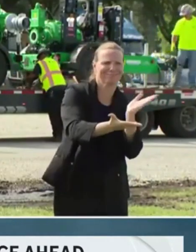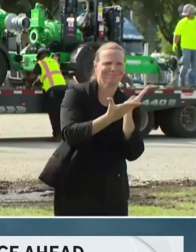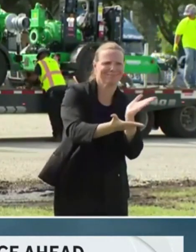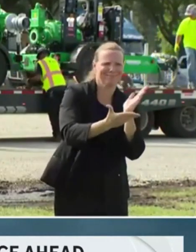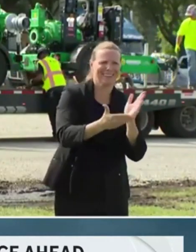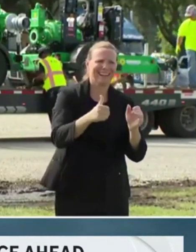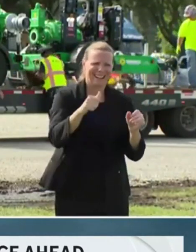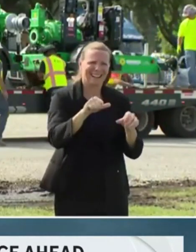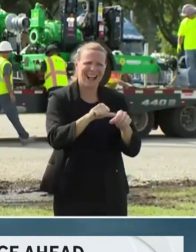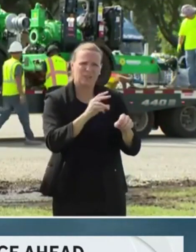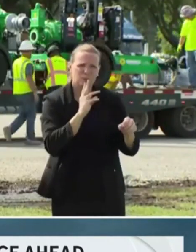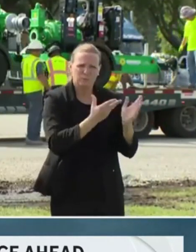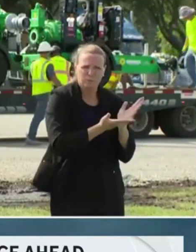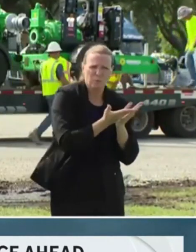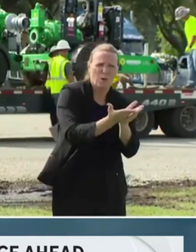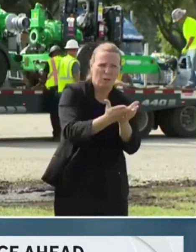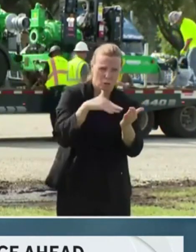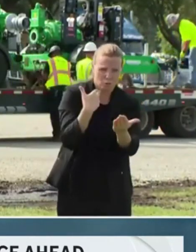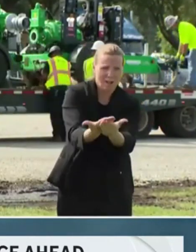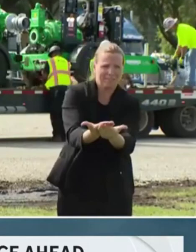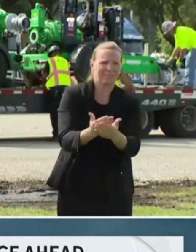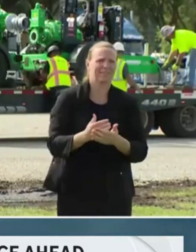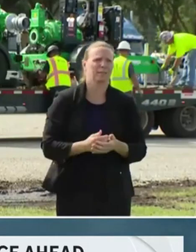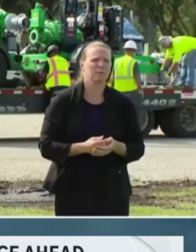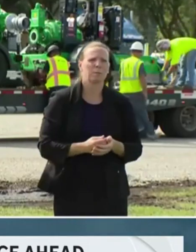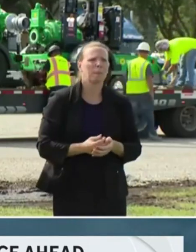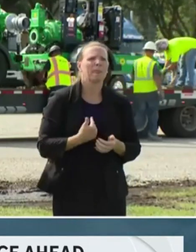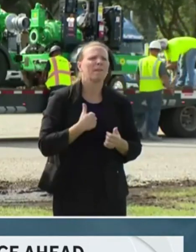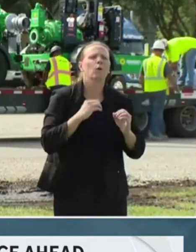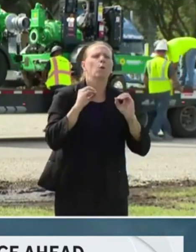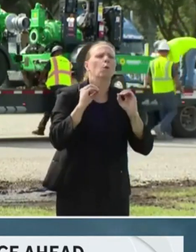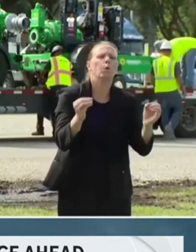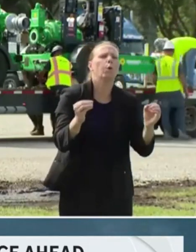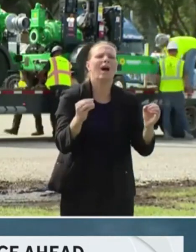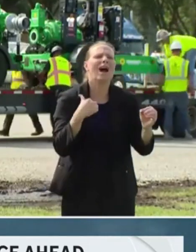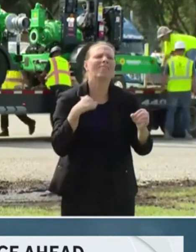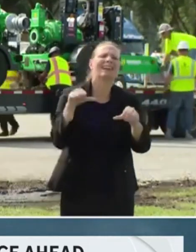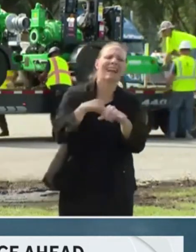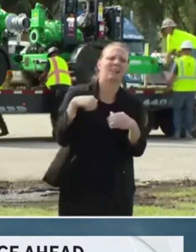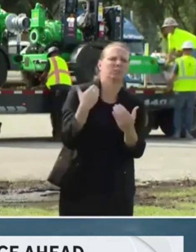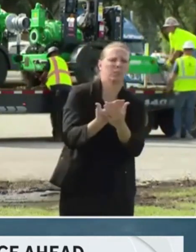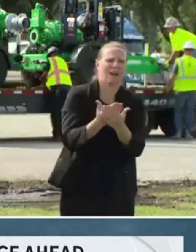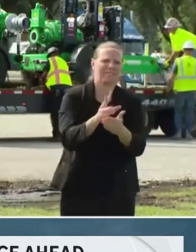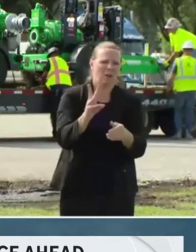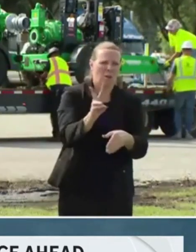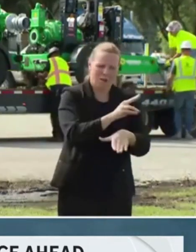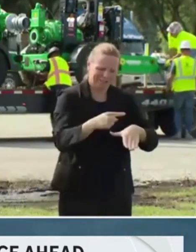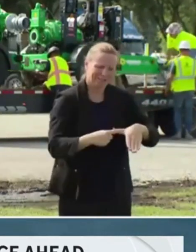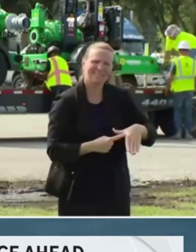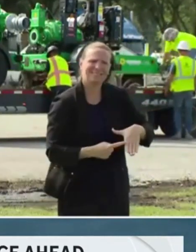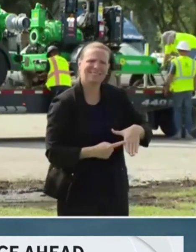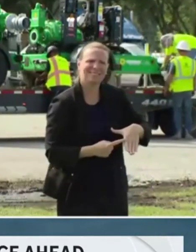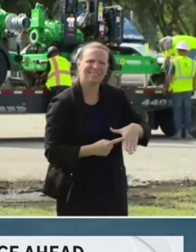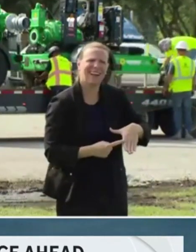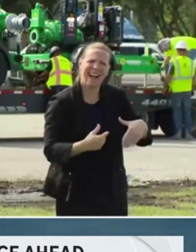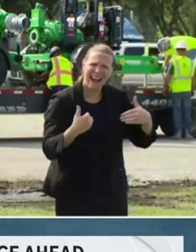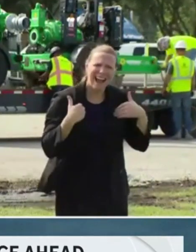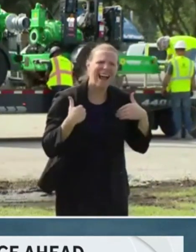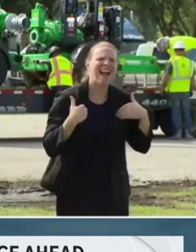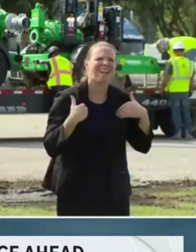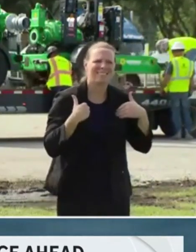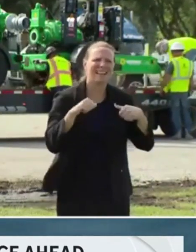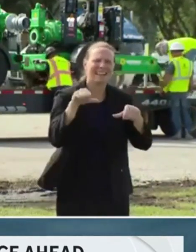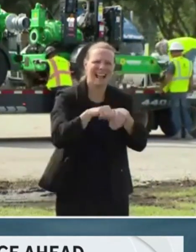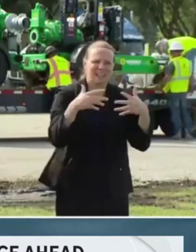fuel coming in to some of the West Coast ports like Tampa and Manatee, but they've got a lot of fuel there on dockside that is going